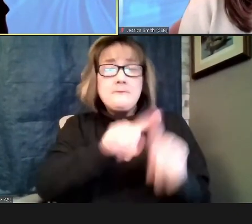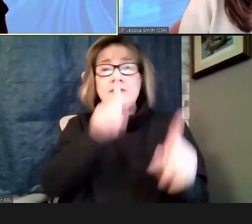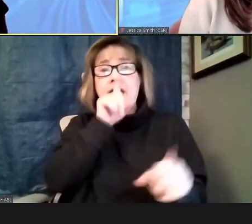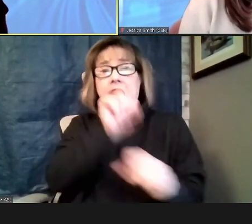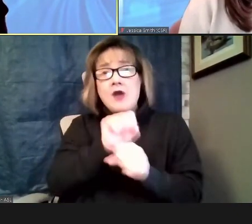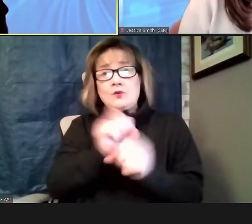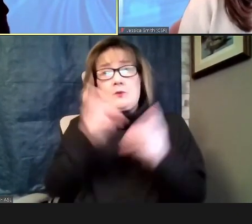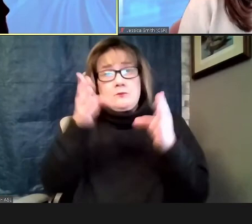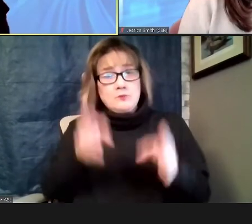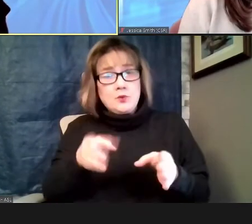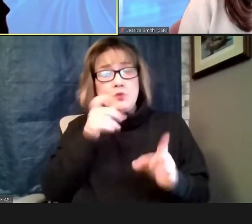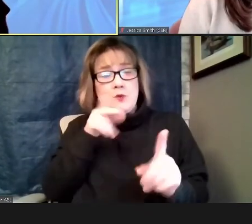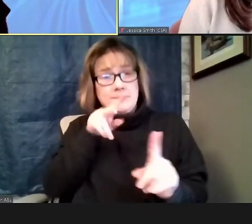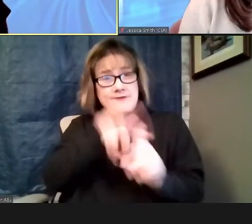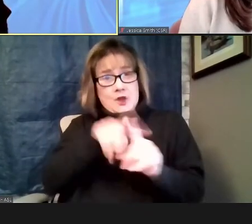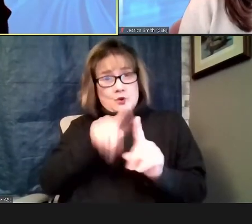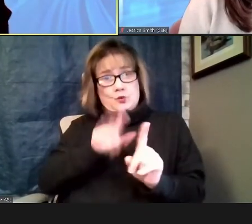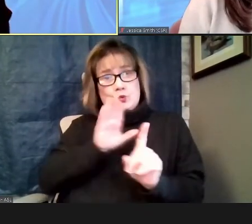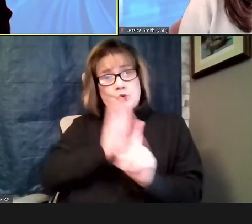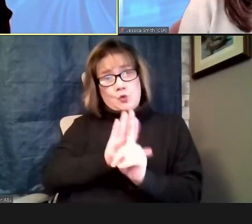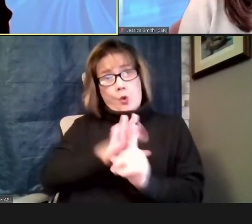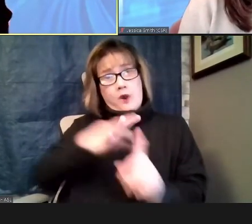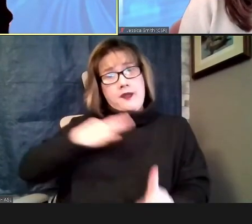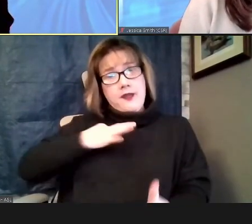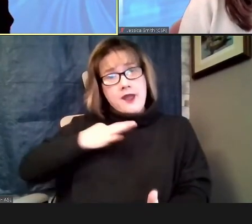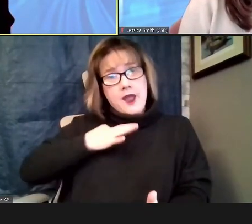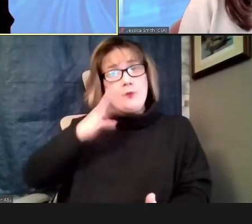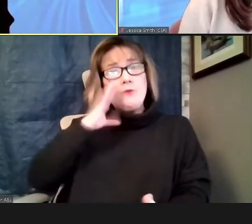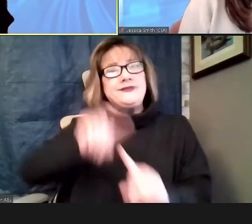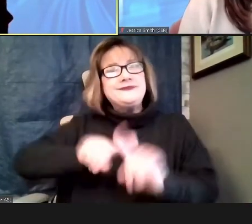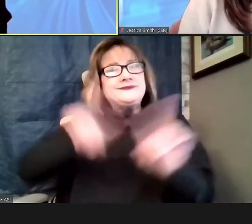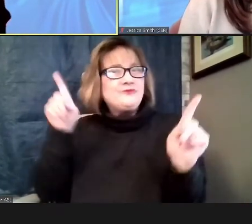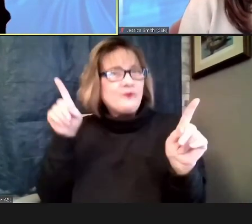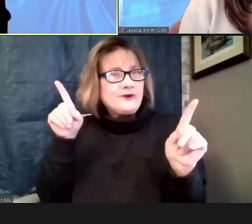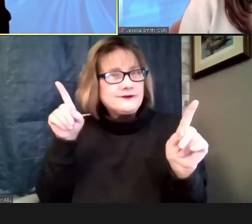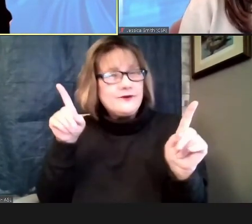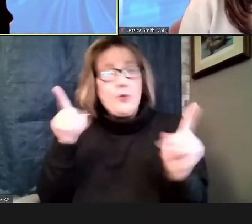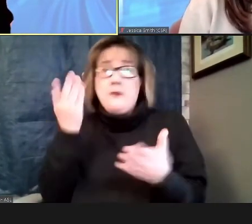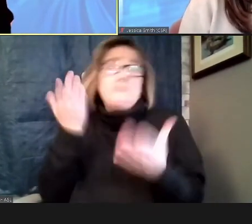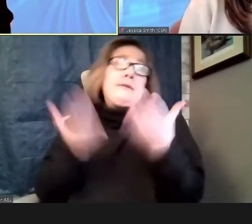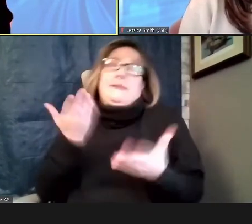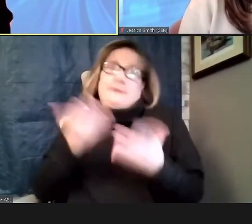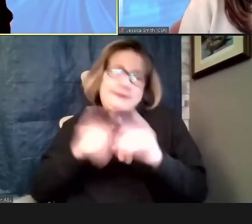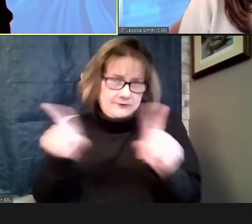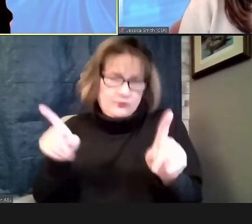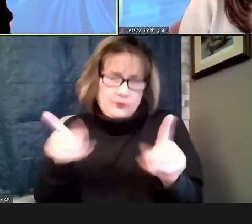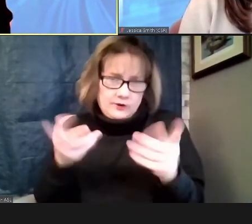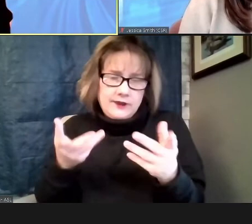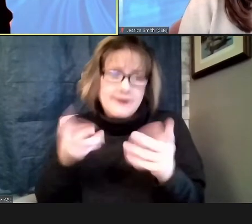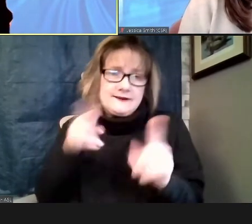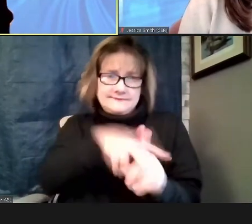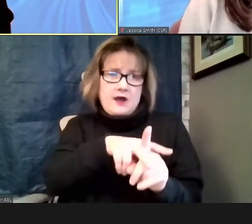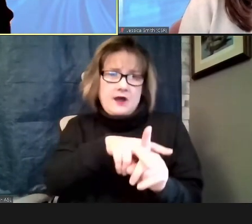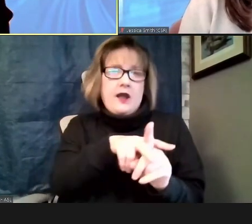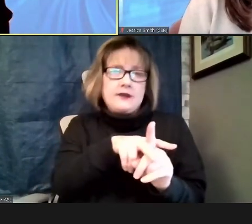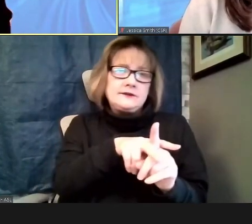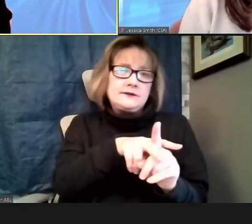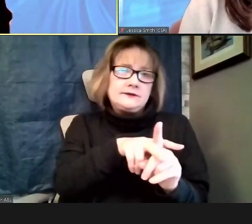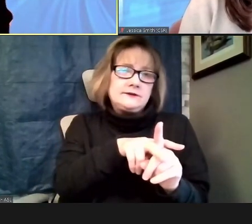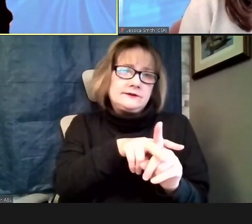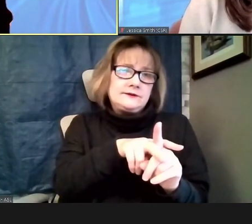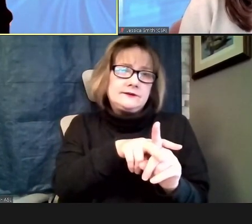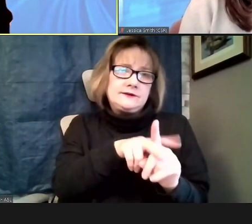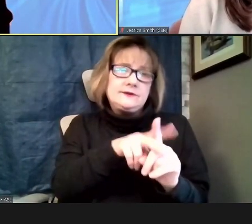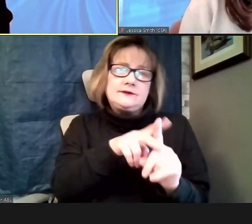person who's assigned to your application will be different or may be different and assigned on